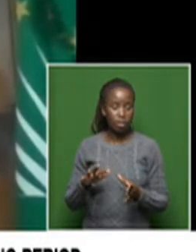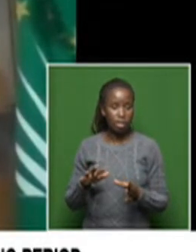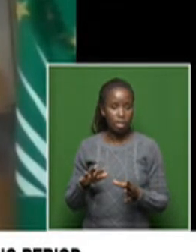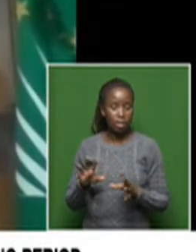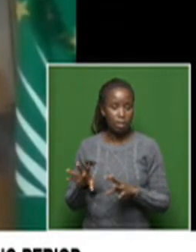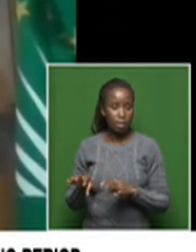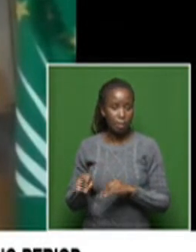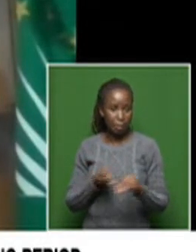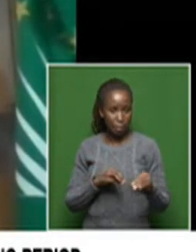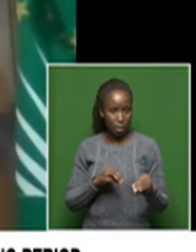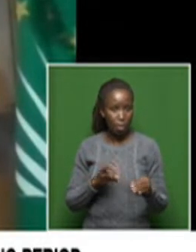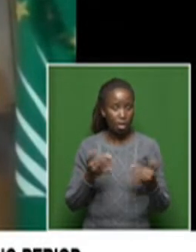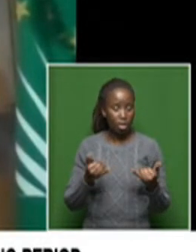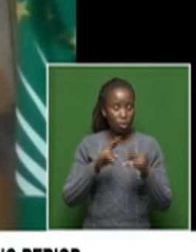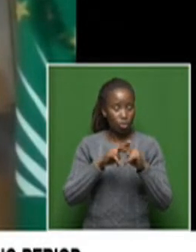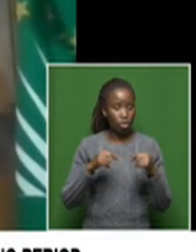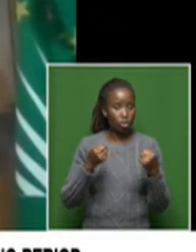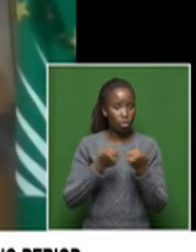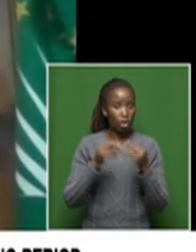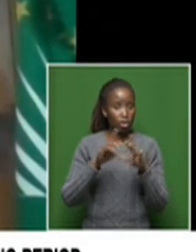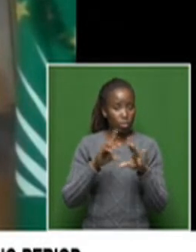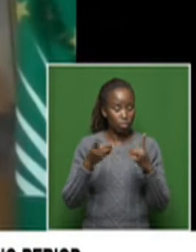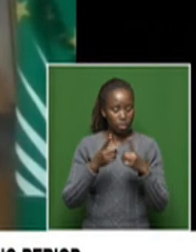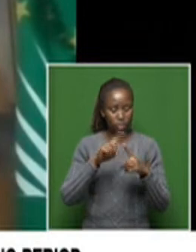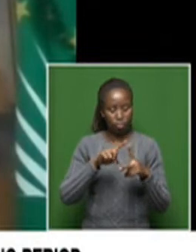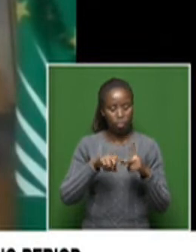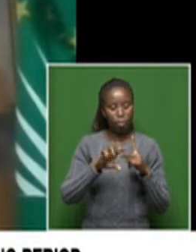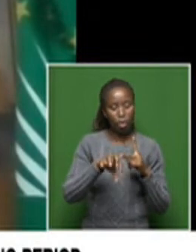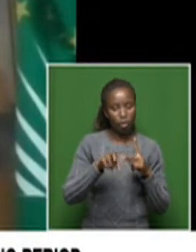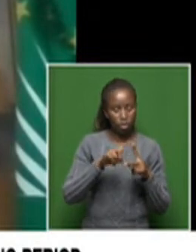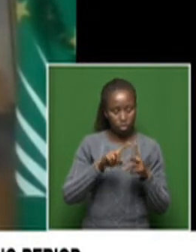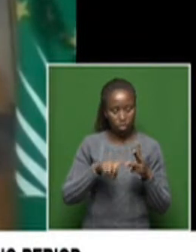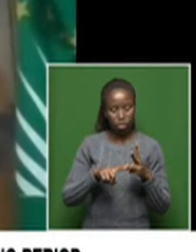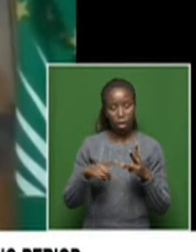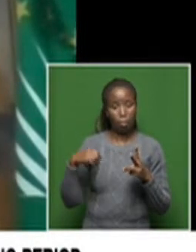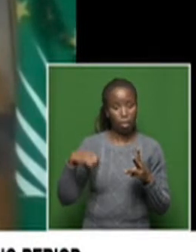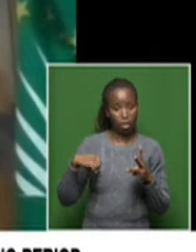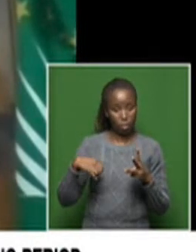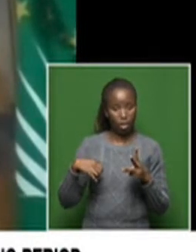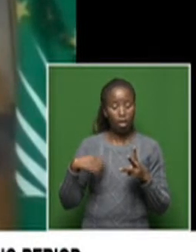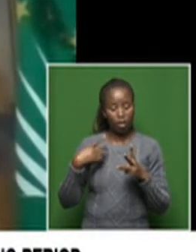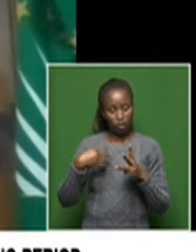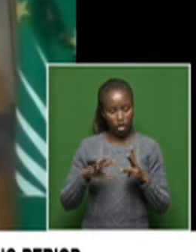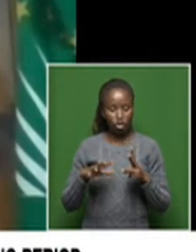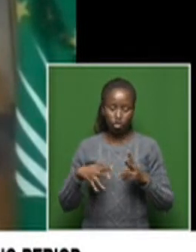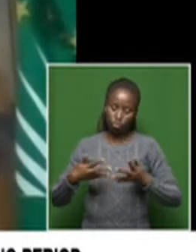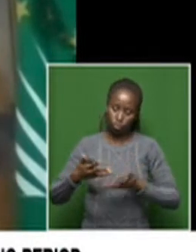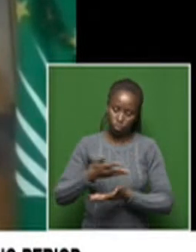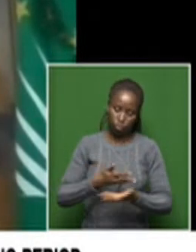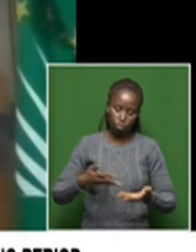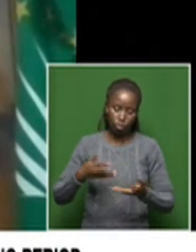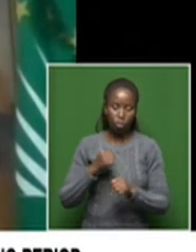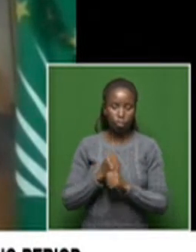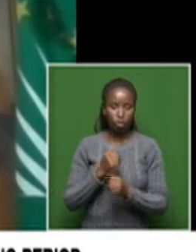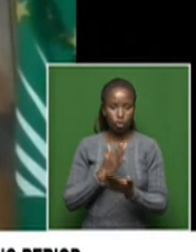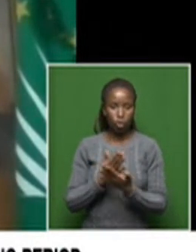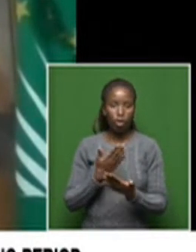ourselves as national department and the province, together with the municipality, to ensure that we can comply and bring back